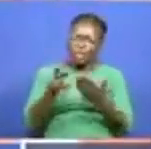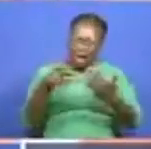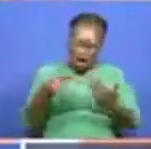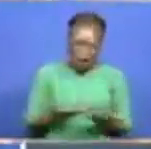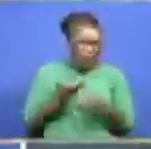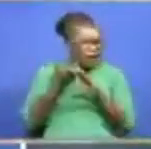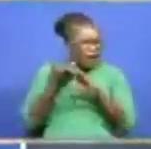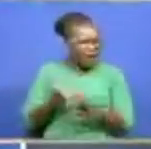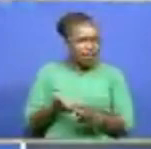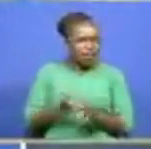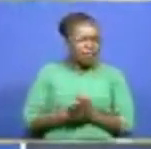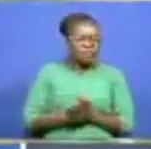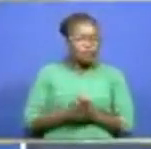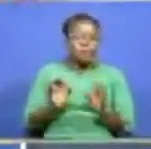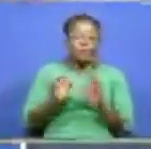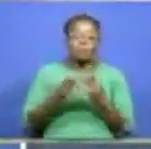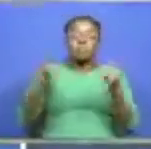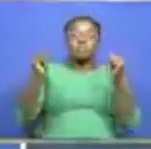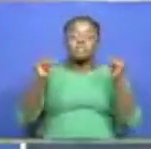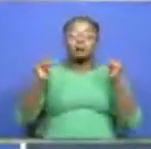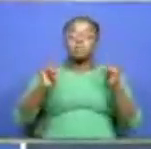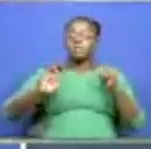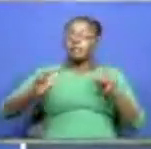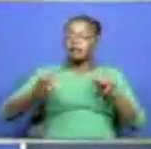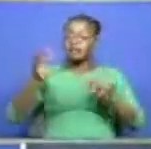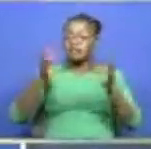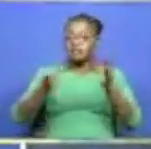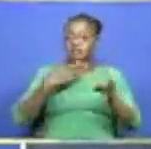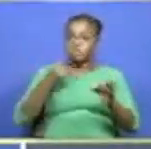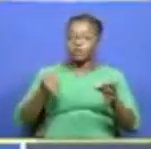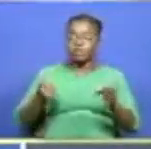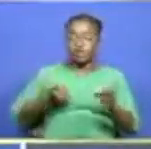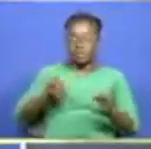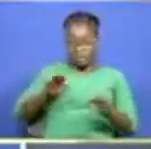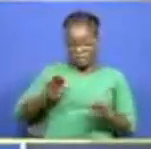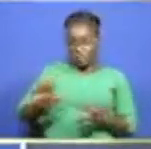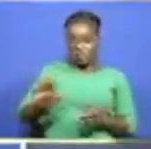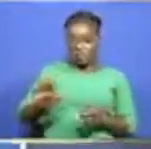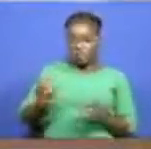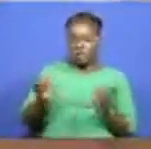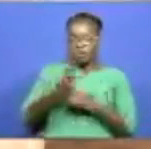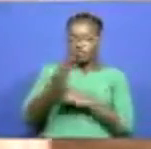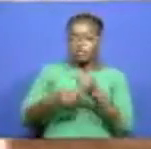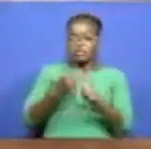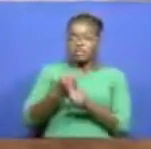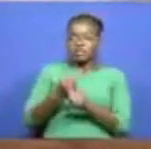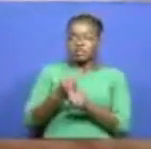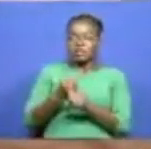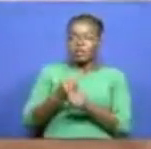ngumu. Meanwhile, a family in Nyamira County is seeking justice for their 14-year-old daughter who was